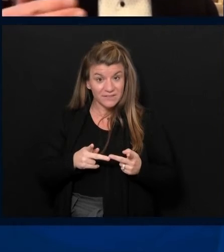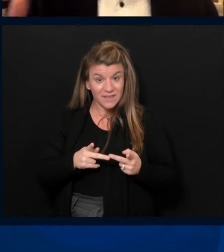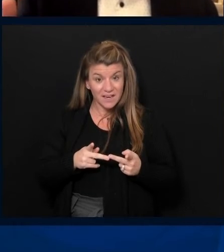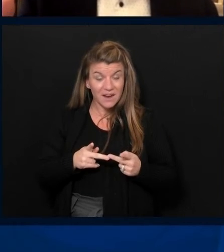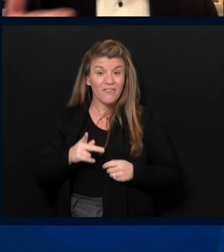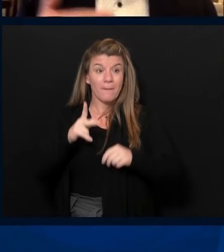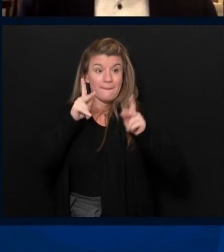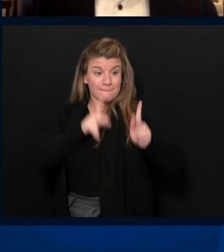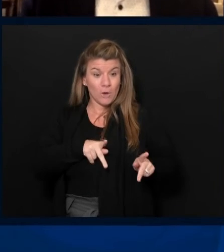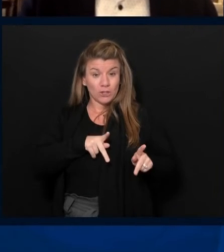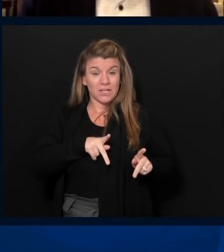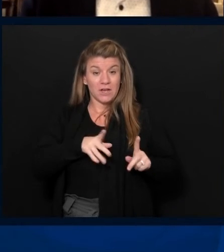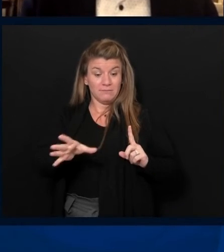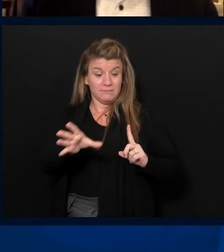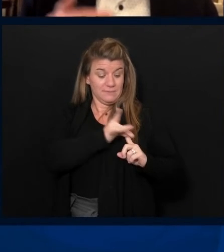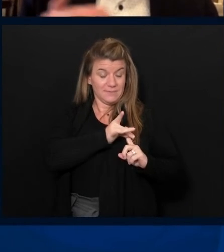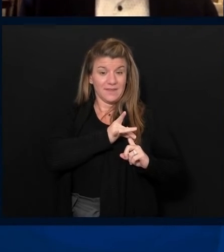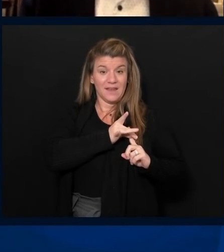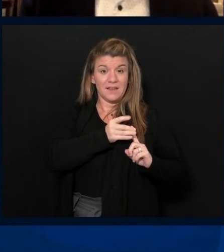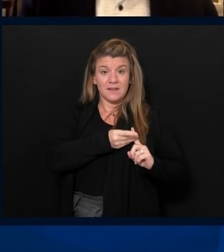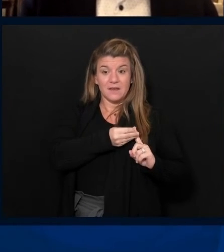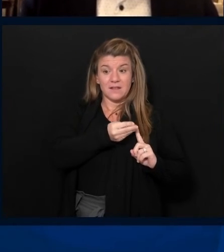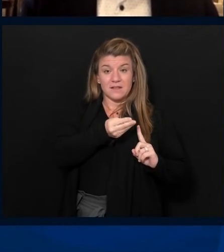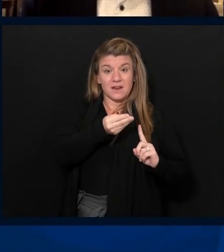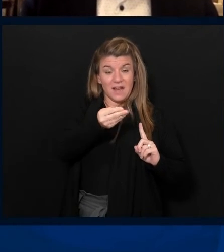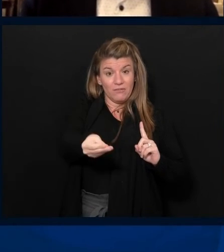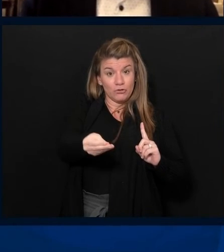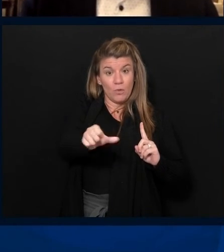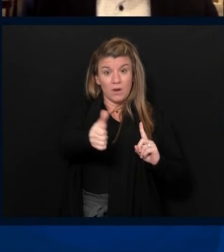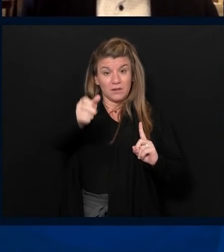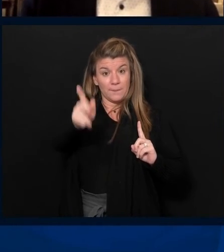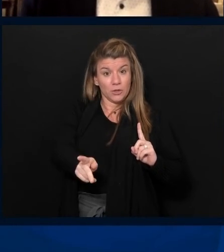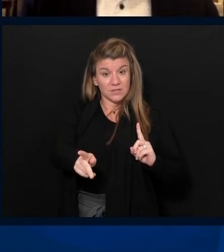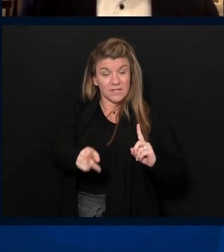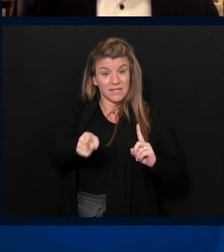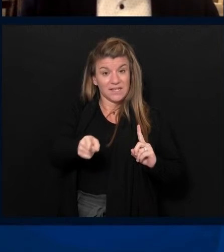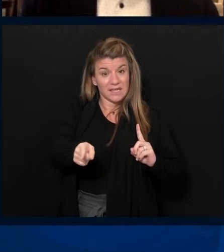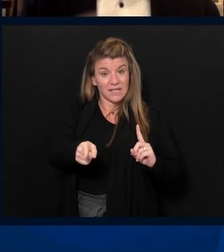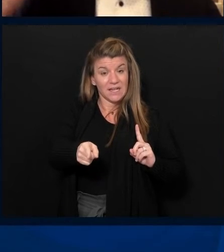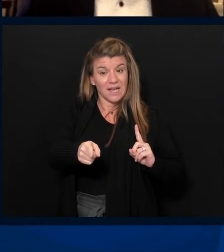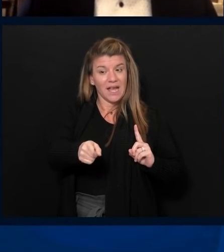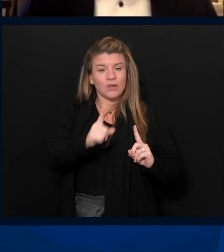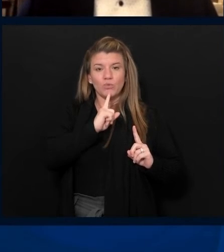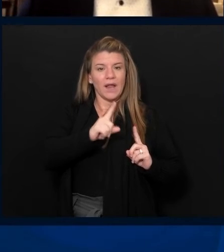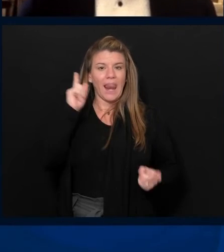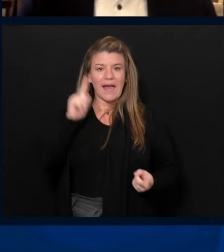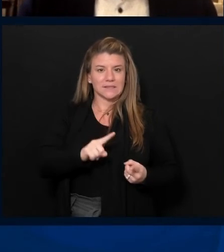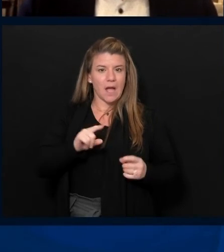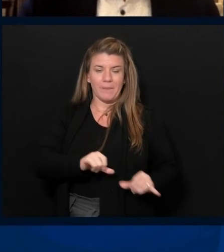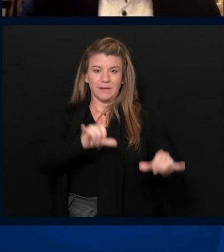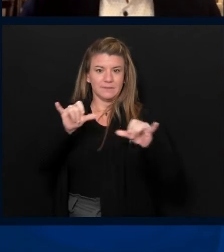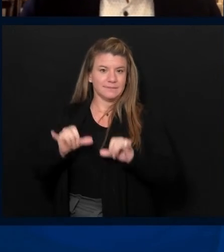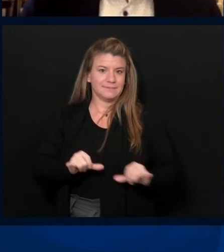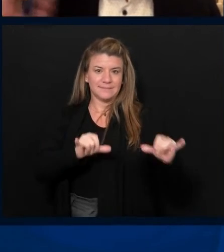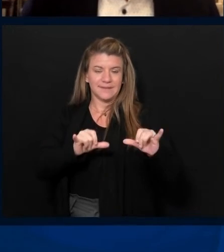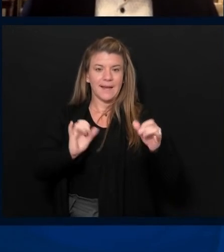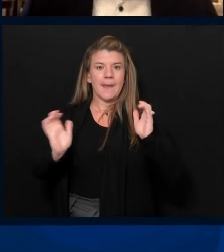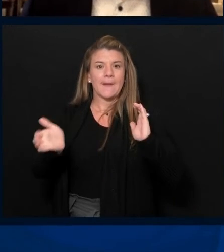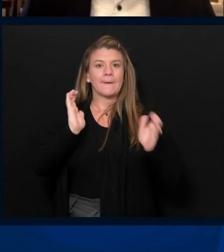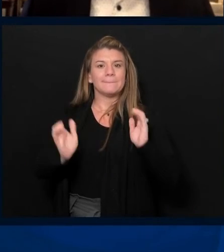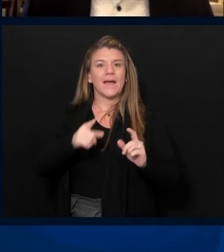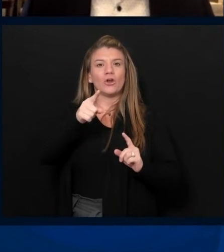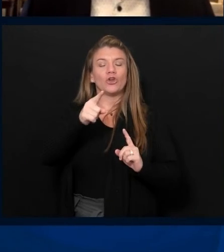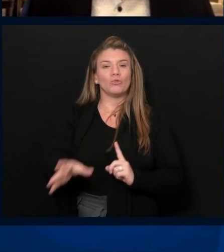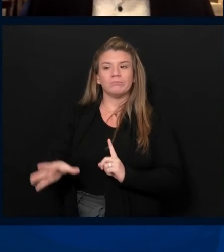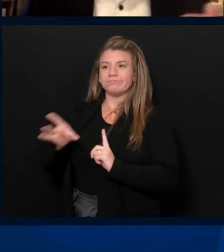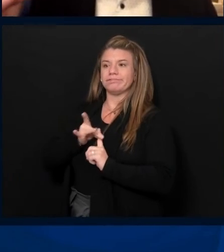from a person infected to another person inside the facility is actually much less common than people that catch COVID